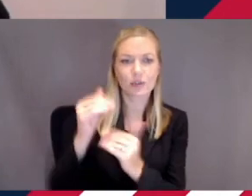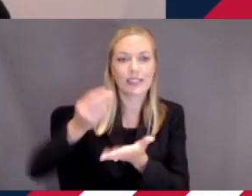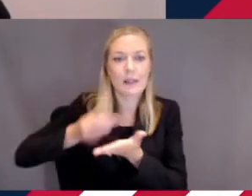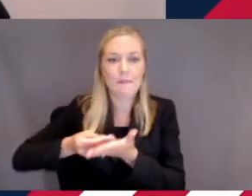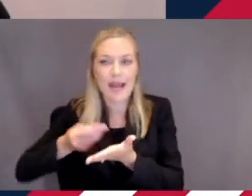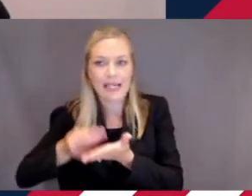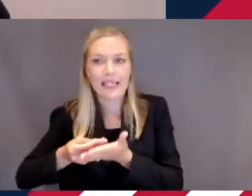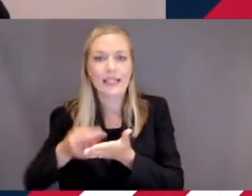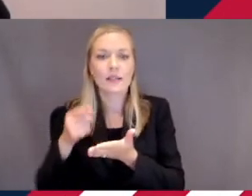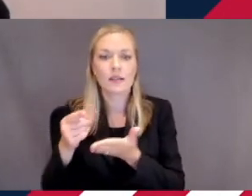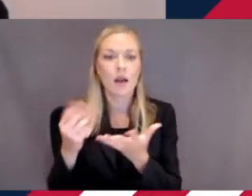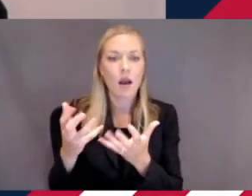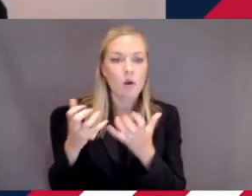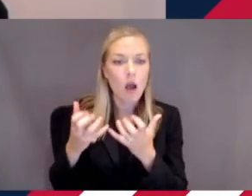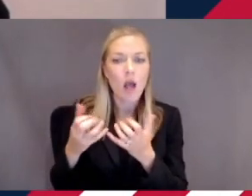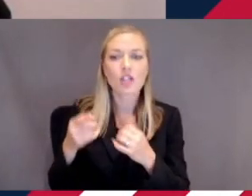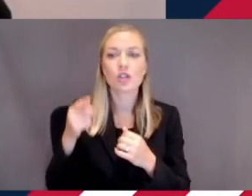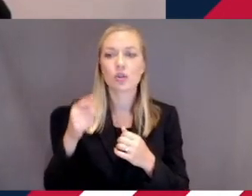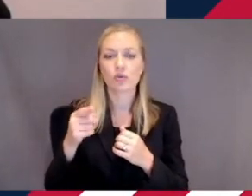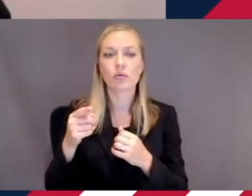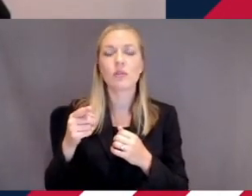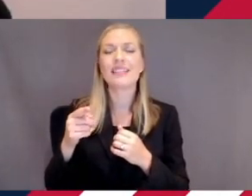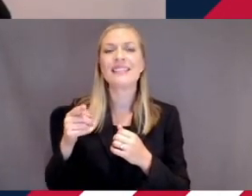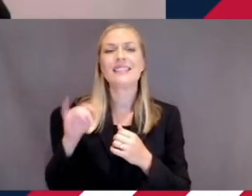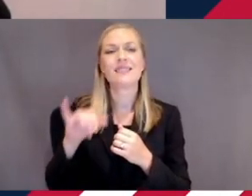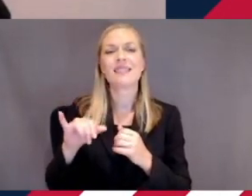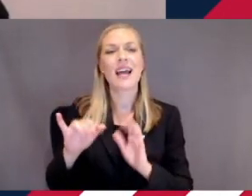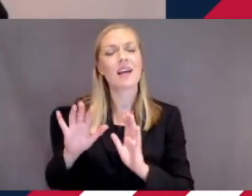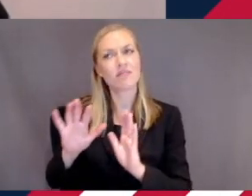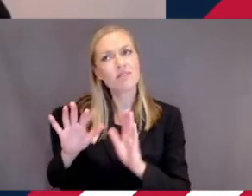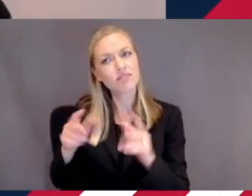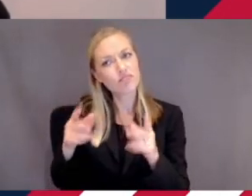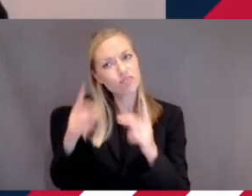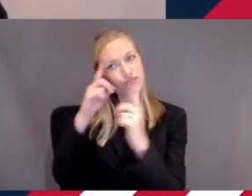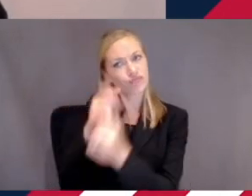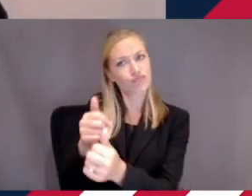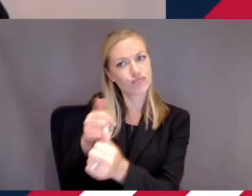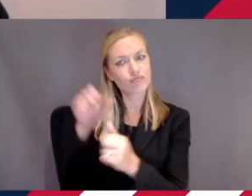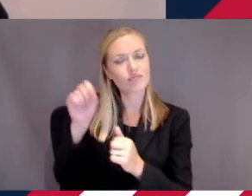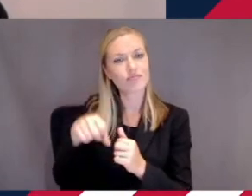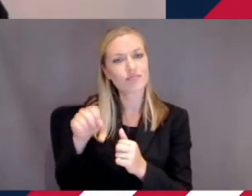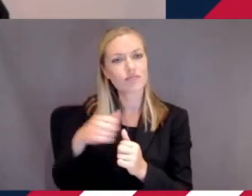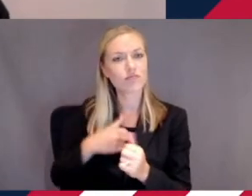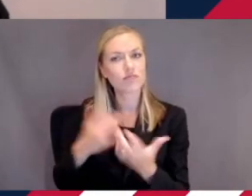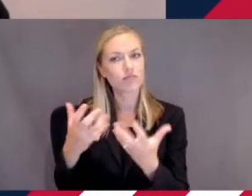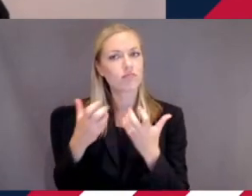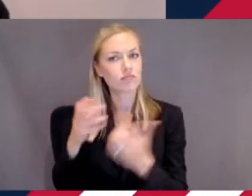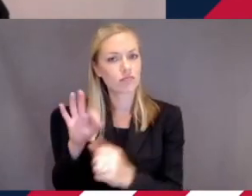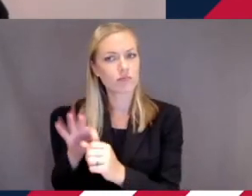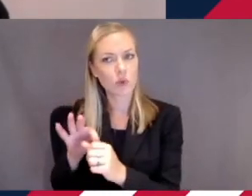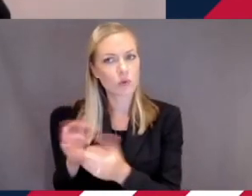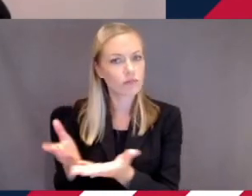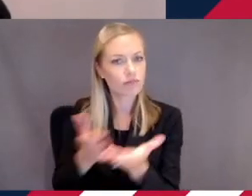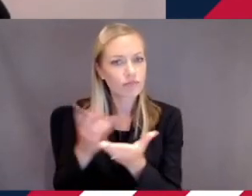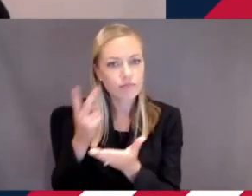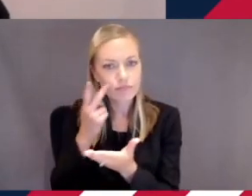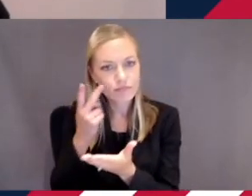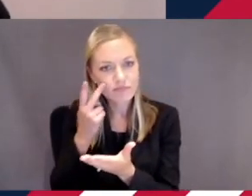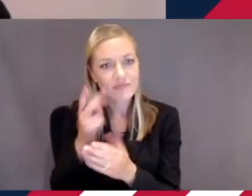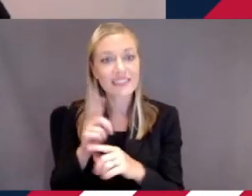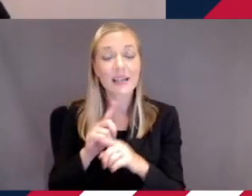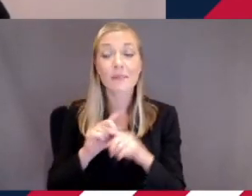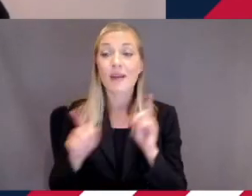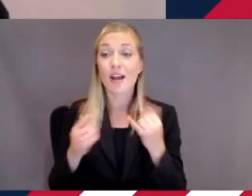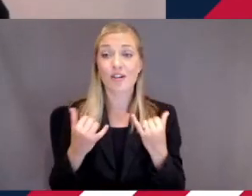examination by the party. The convention week, or here the convention month, is really the time to